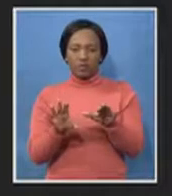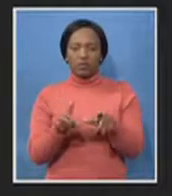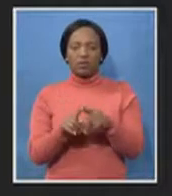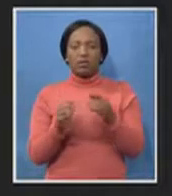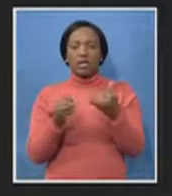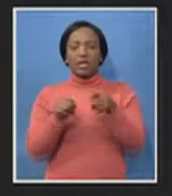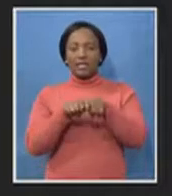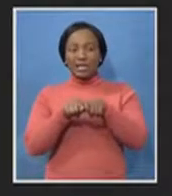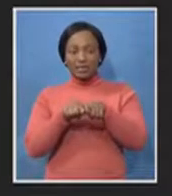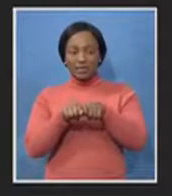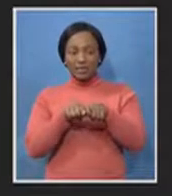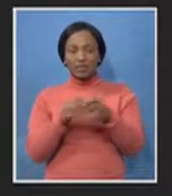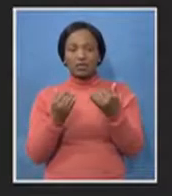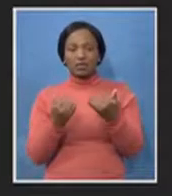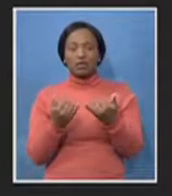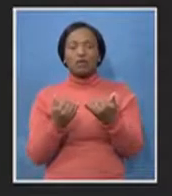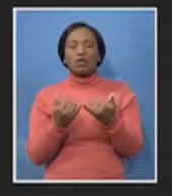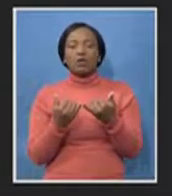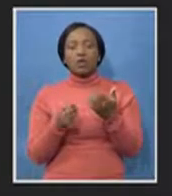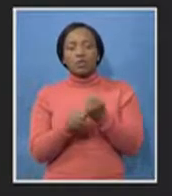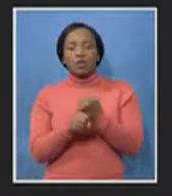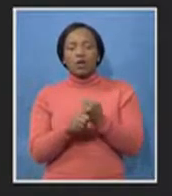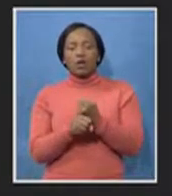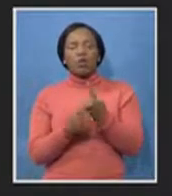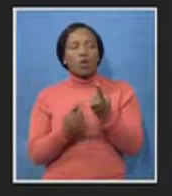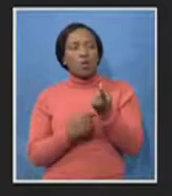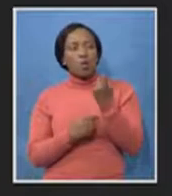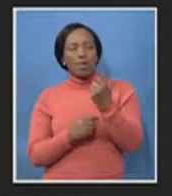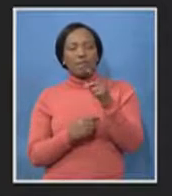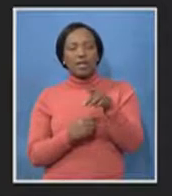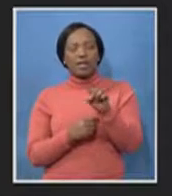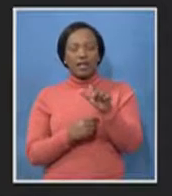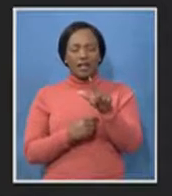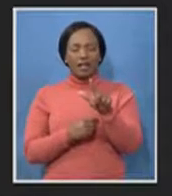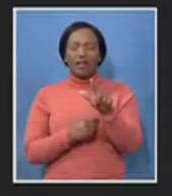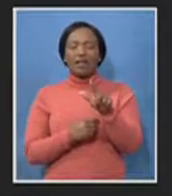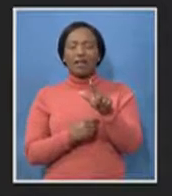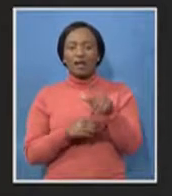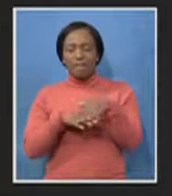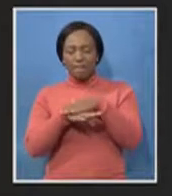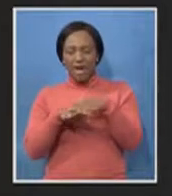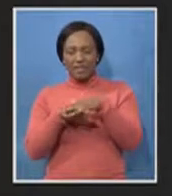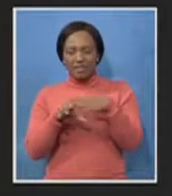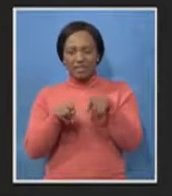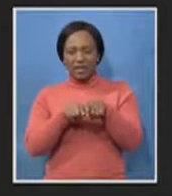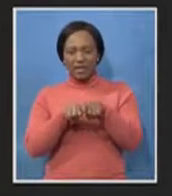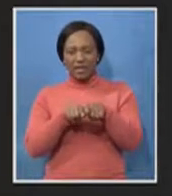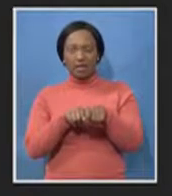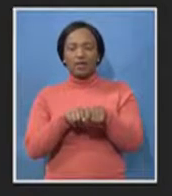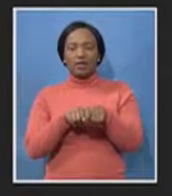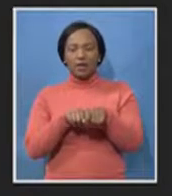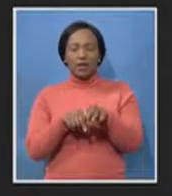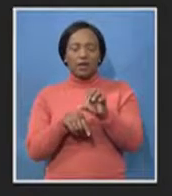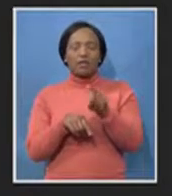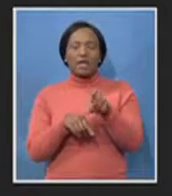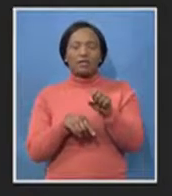is what you call the PCR based test. That is the polymerase chain reaction test. Is